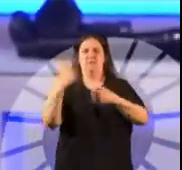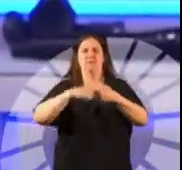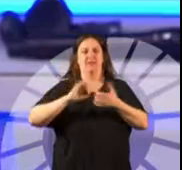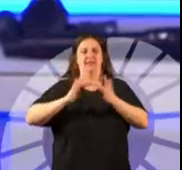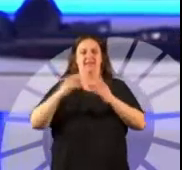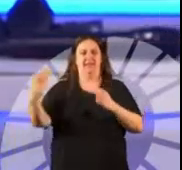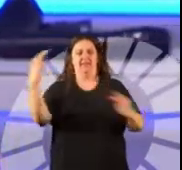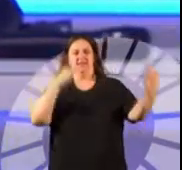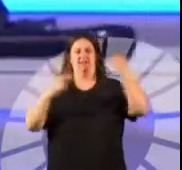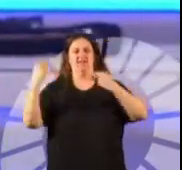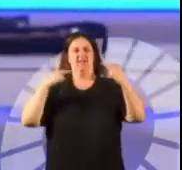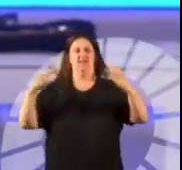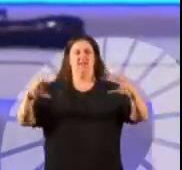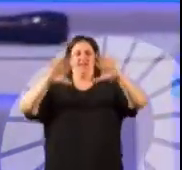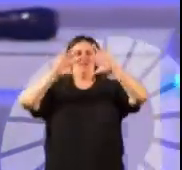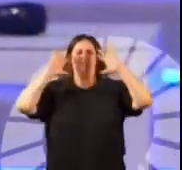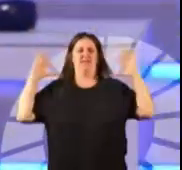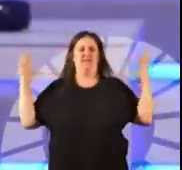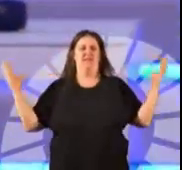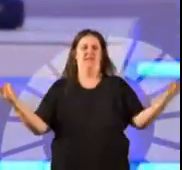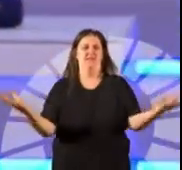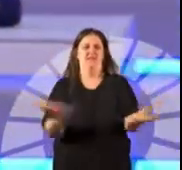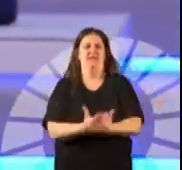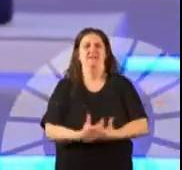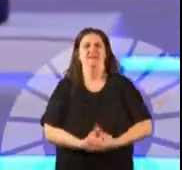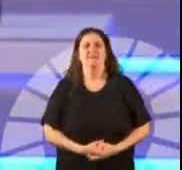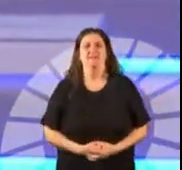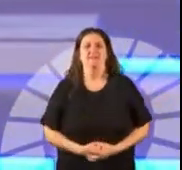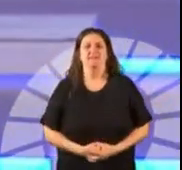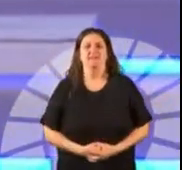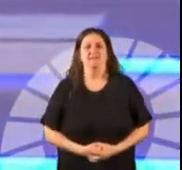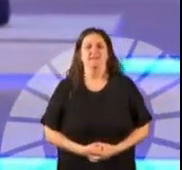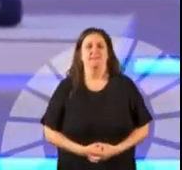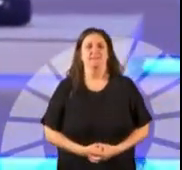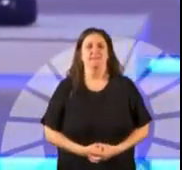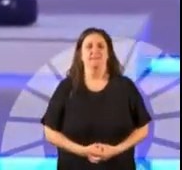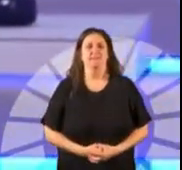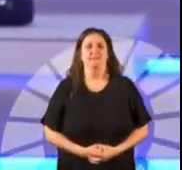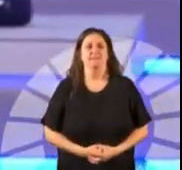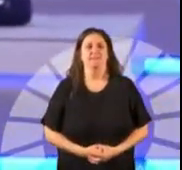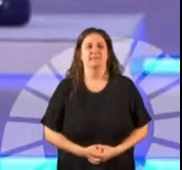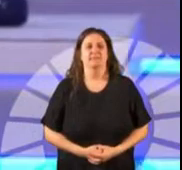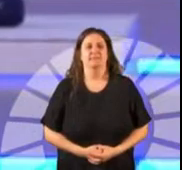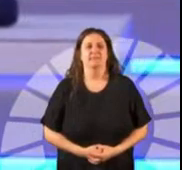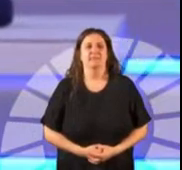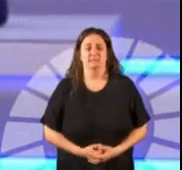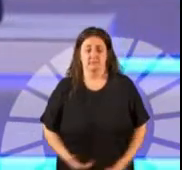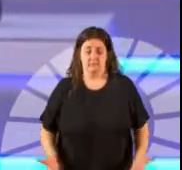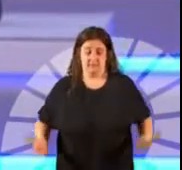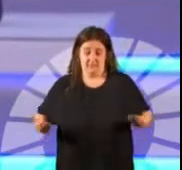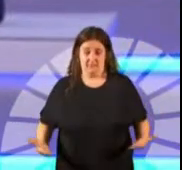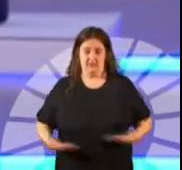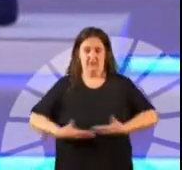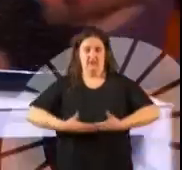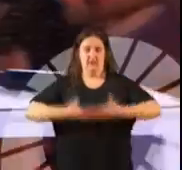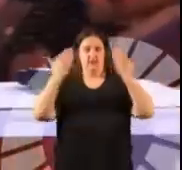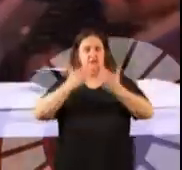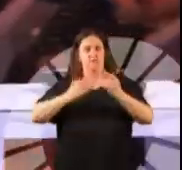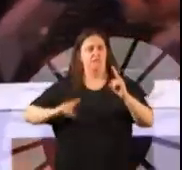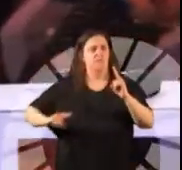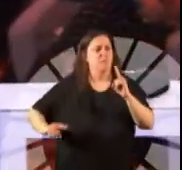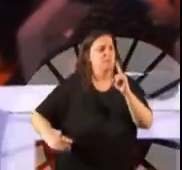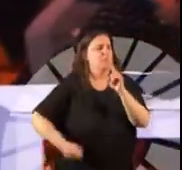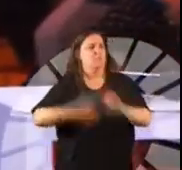listening to us online, I'd like to welcome you all to this event in France. Today, this day and this moment is very important. It's important